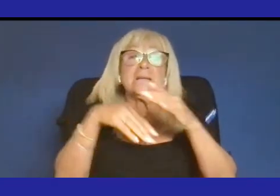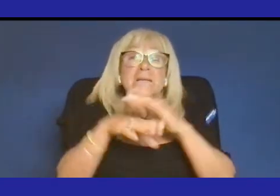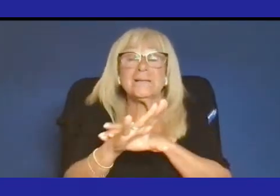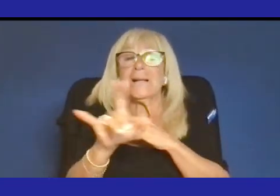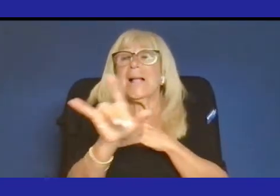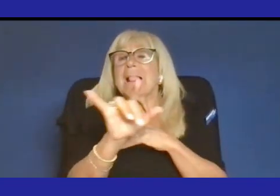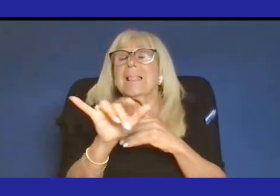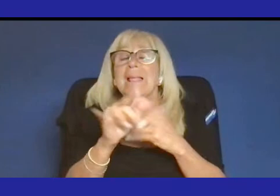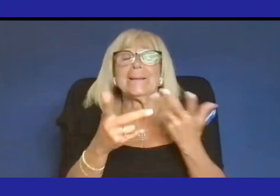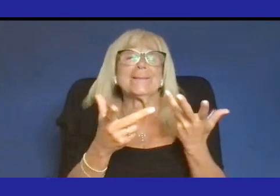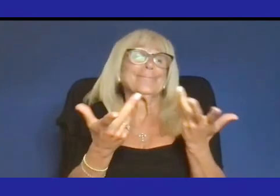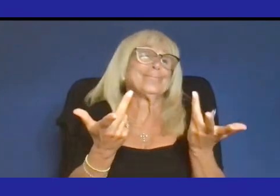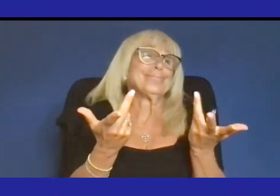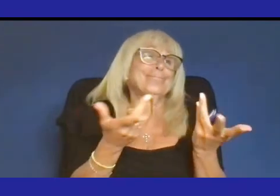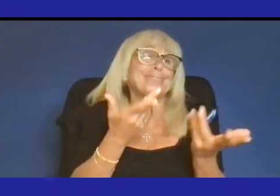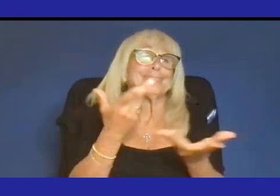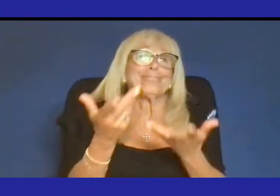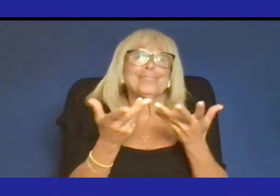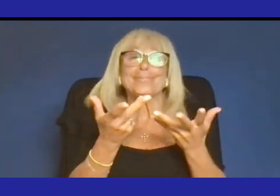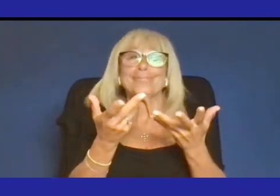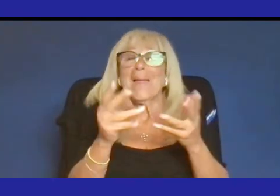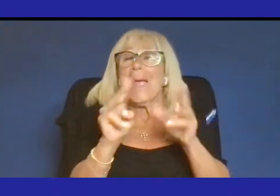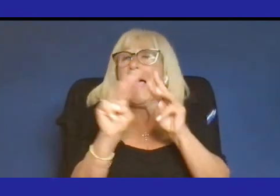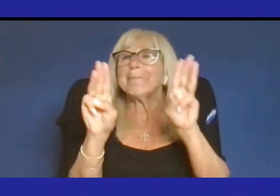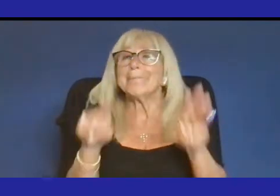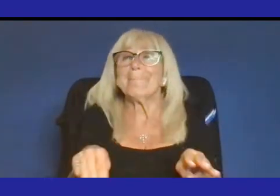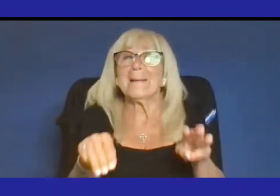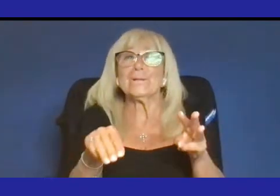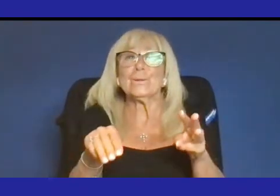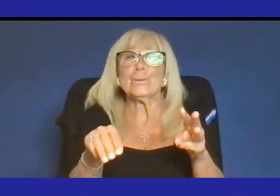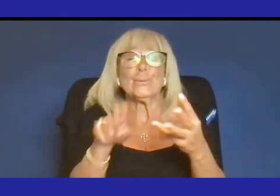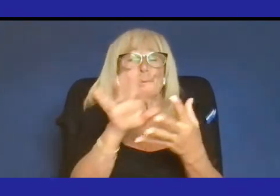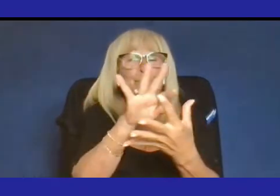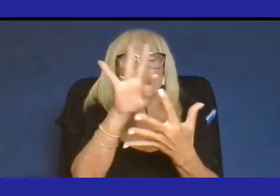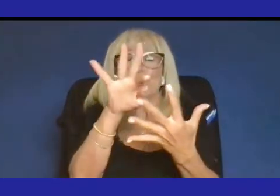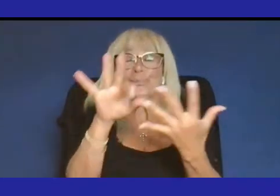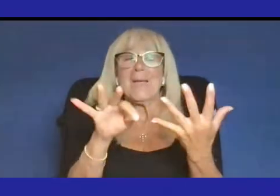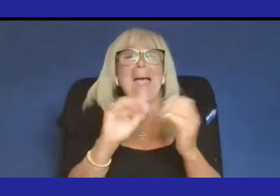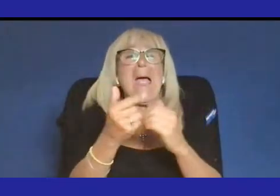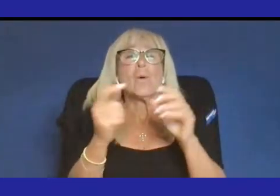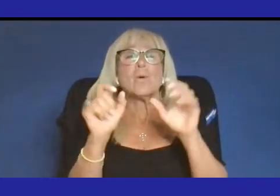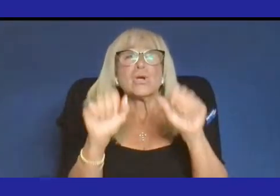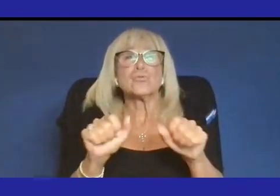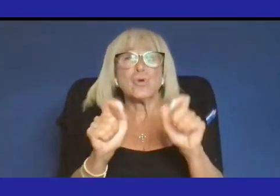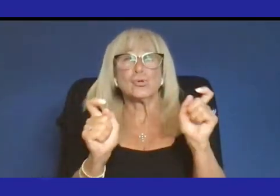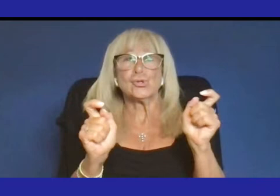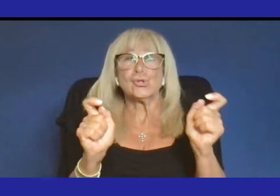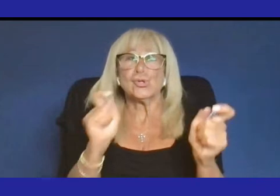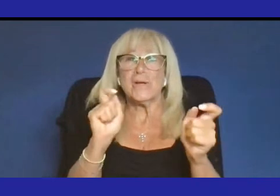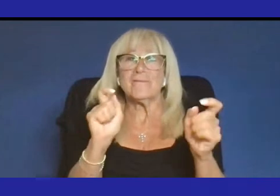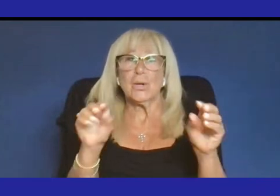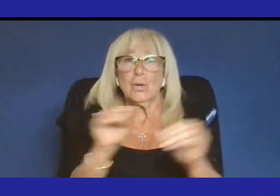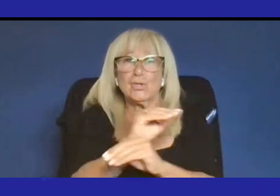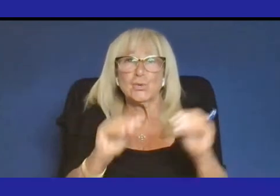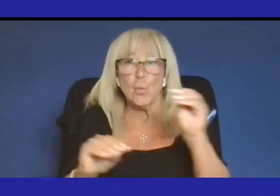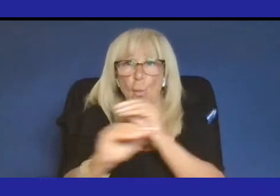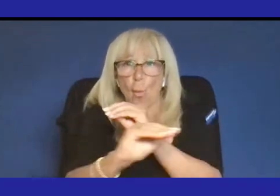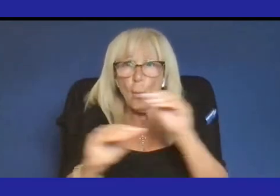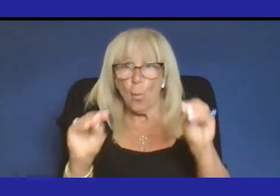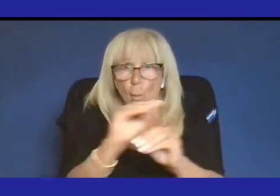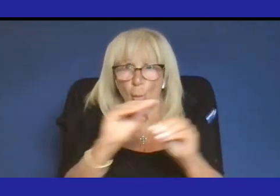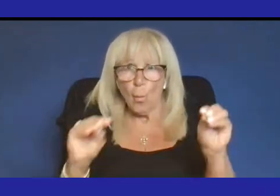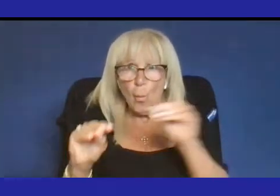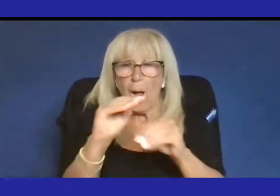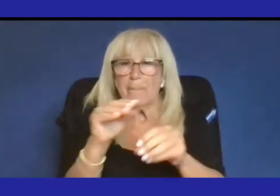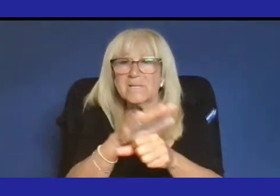Okay, so that way now we have the potential how we can grow, how we can shift, how we can swap spaces. We can go to knock some doors